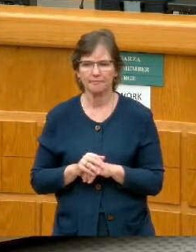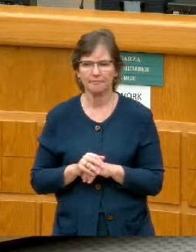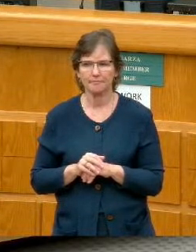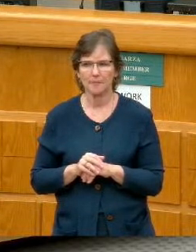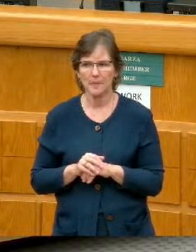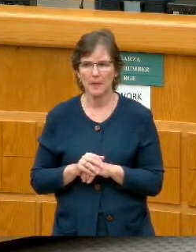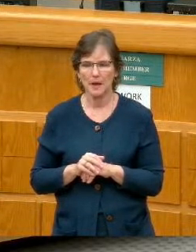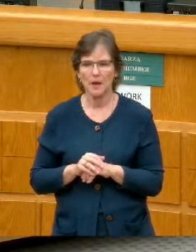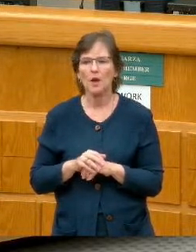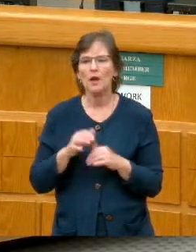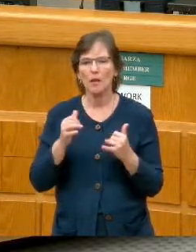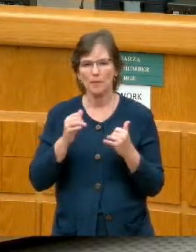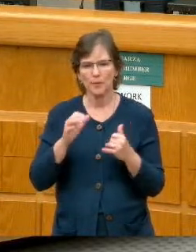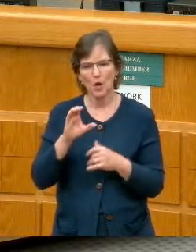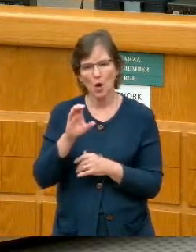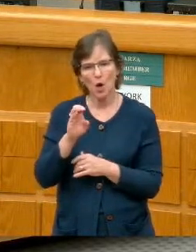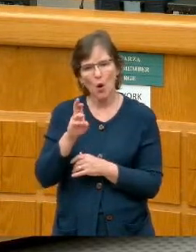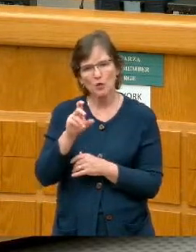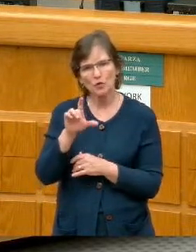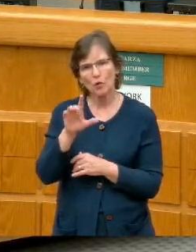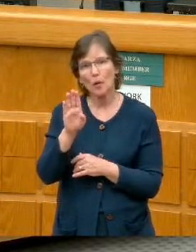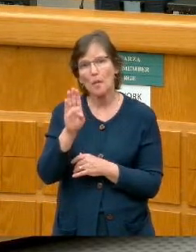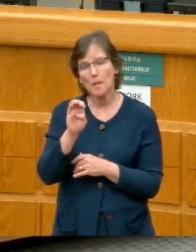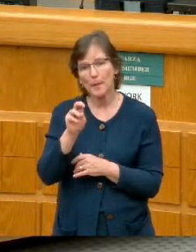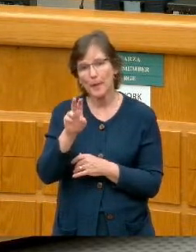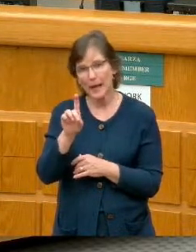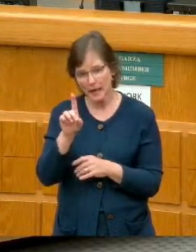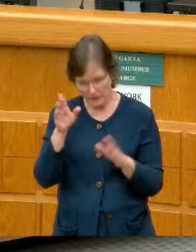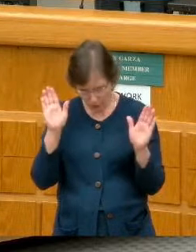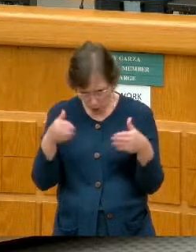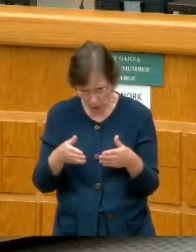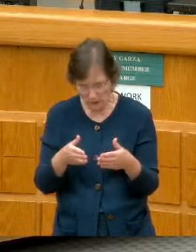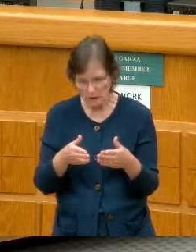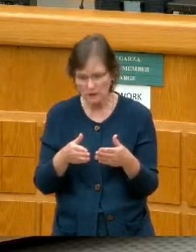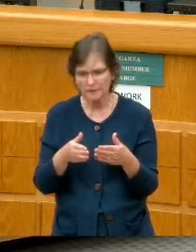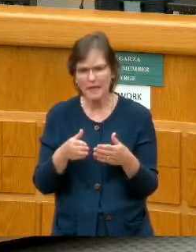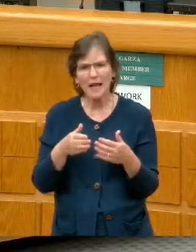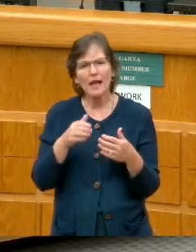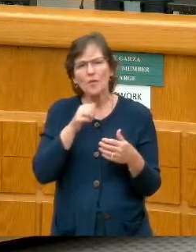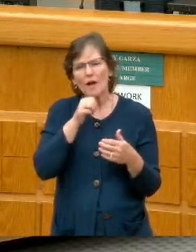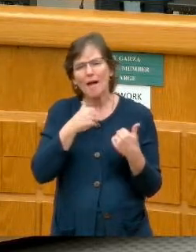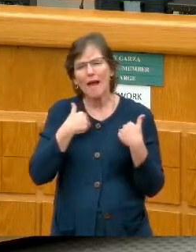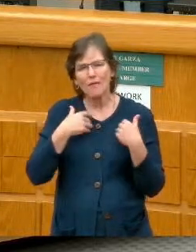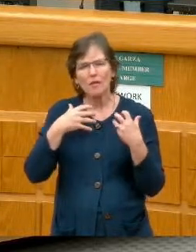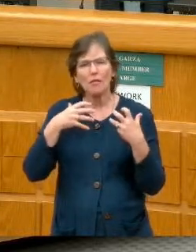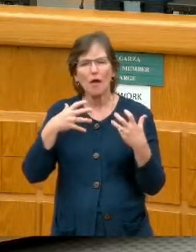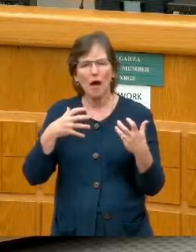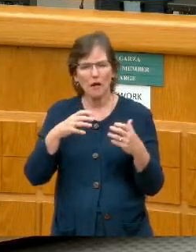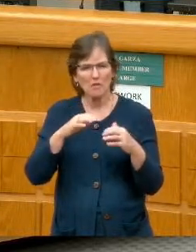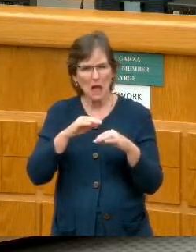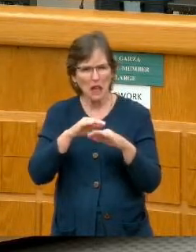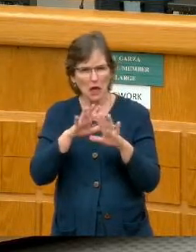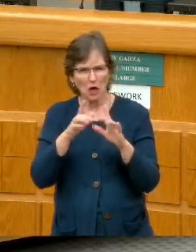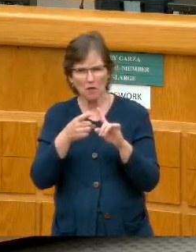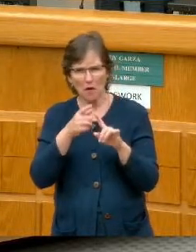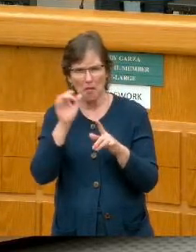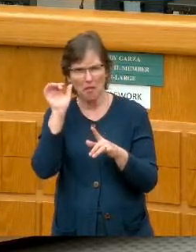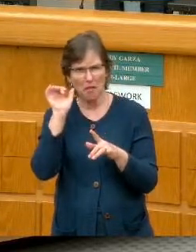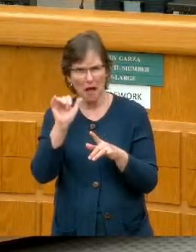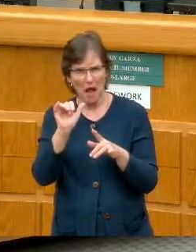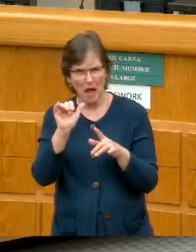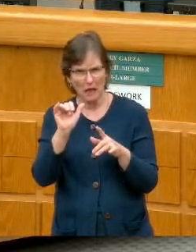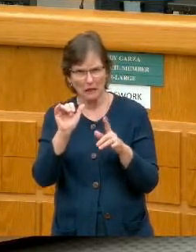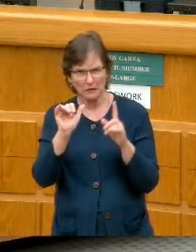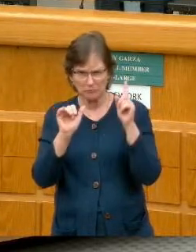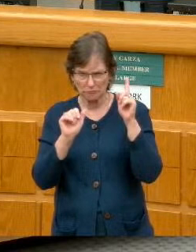Okay, and then in the coastal bend, and there's not a lot of clarity that comes from looking at this plot. I kind